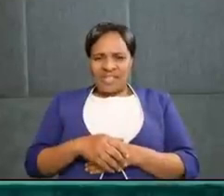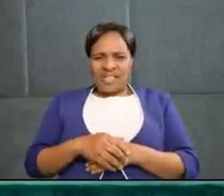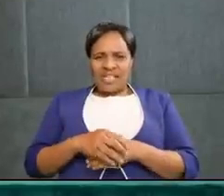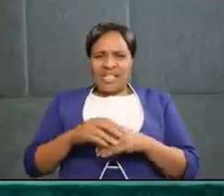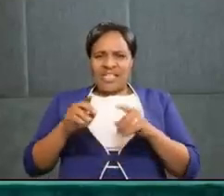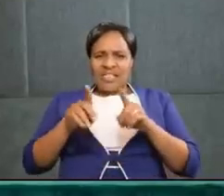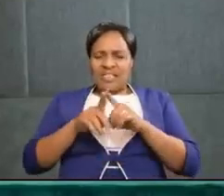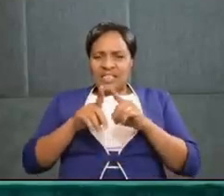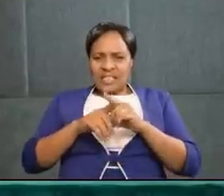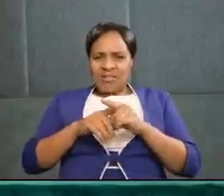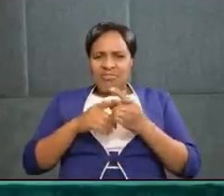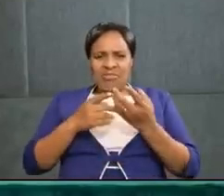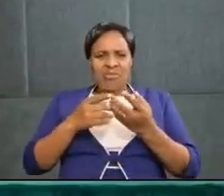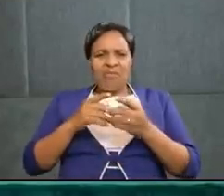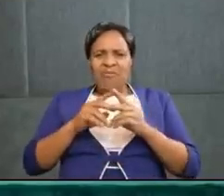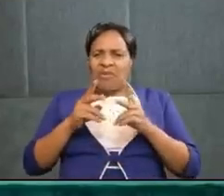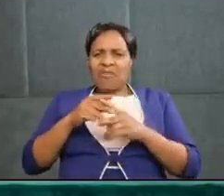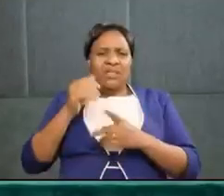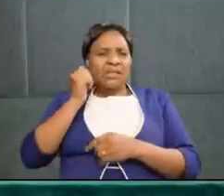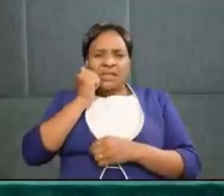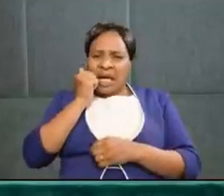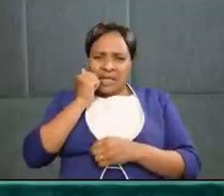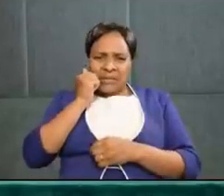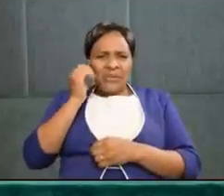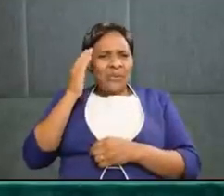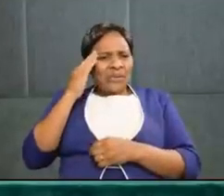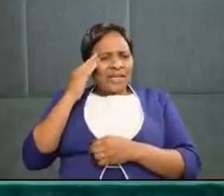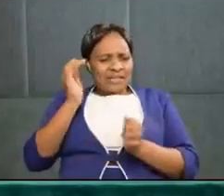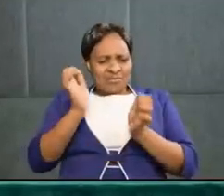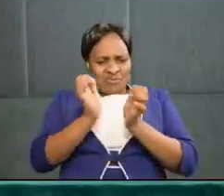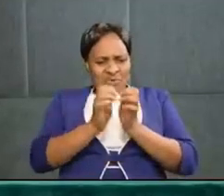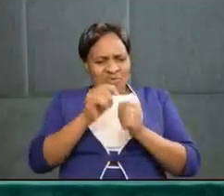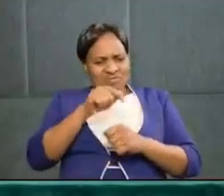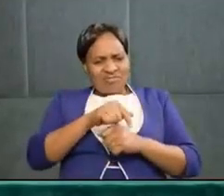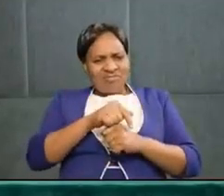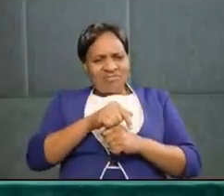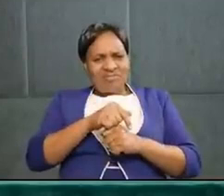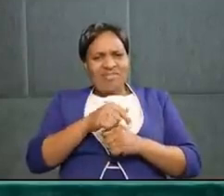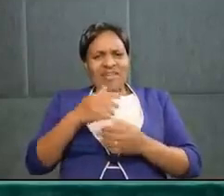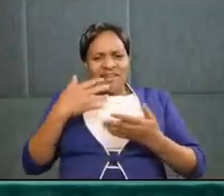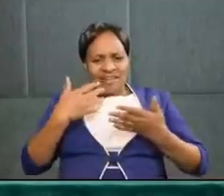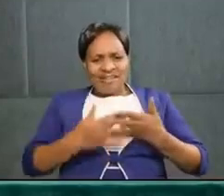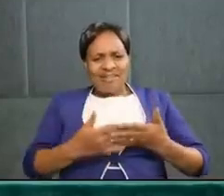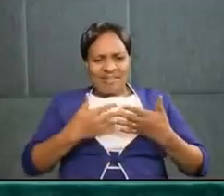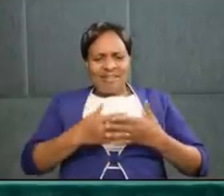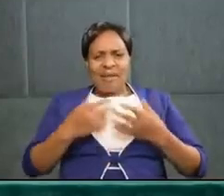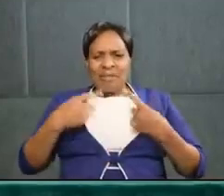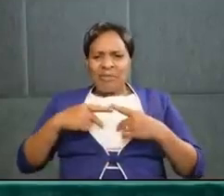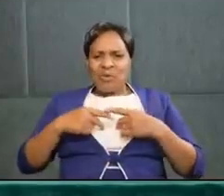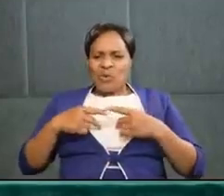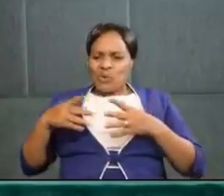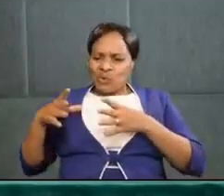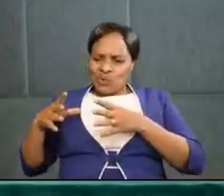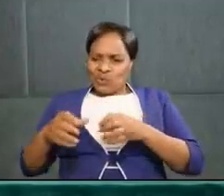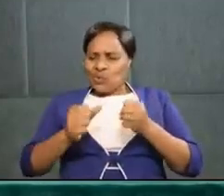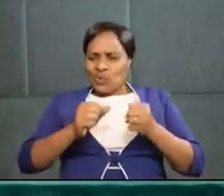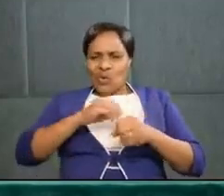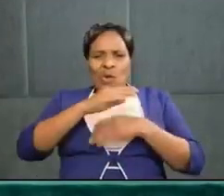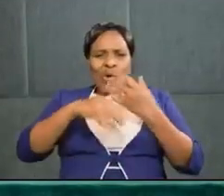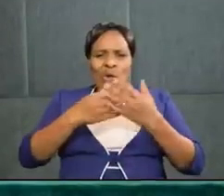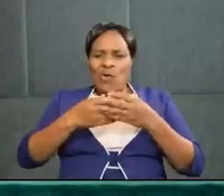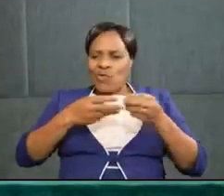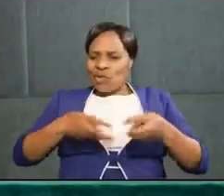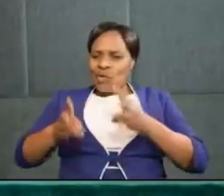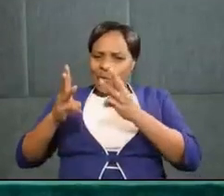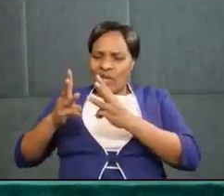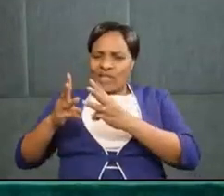Isn't it so sad to note that Paul arrested people and then took them all the way to